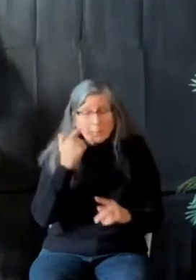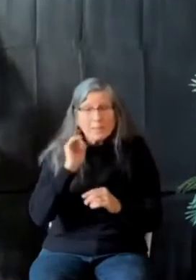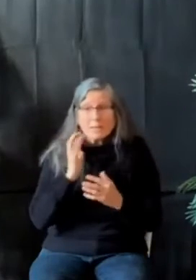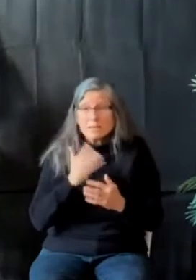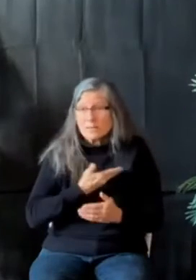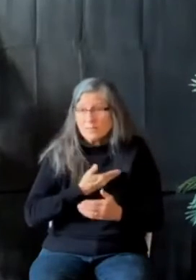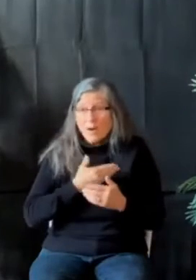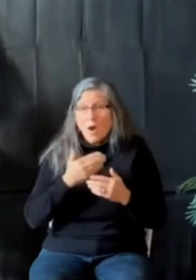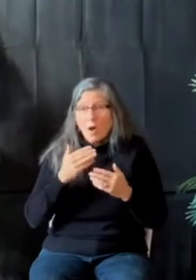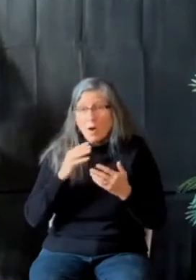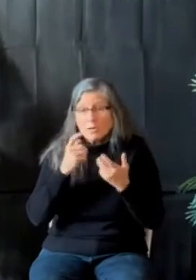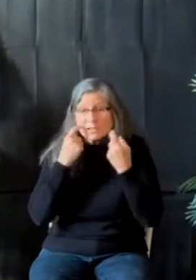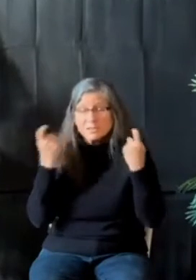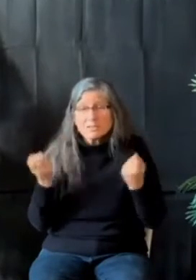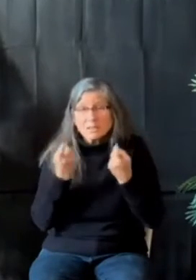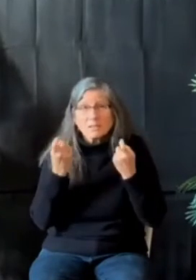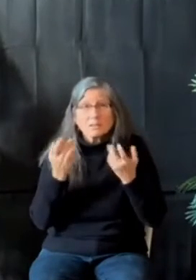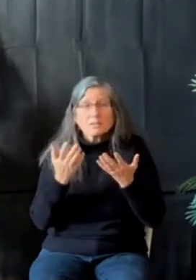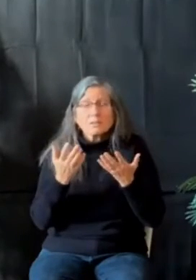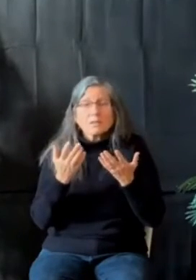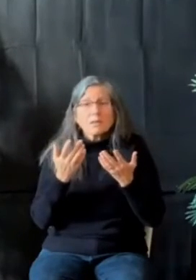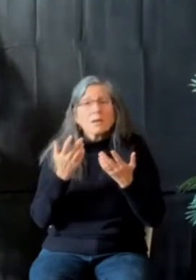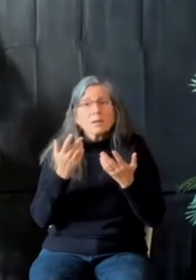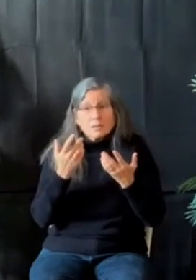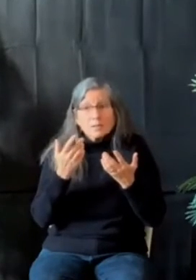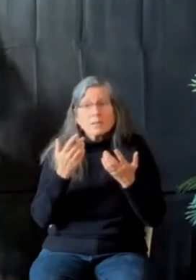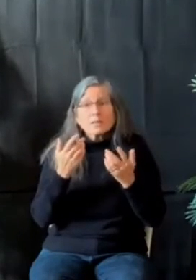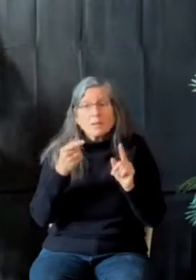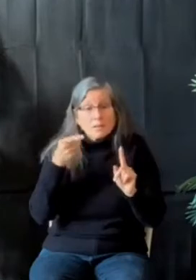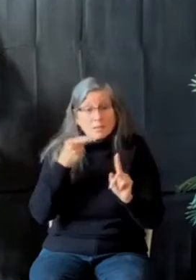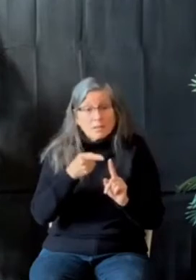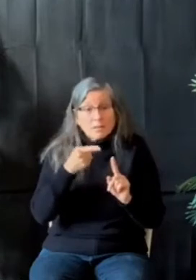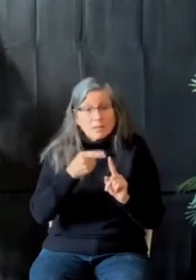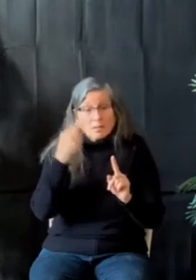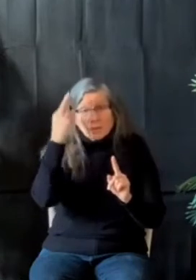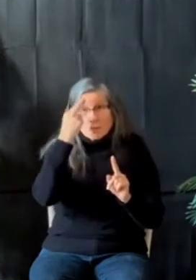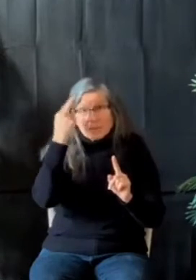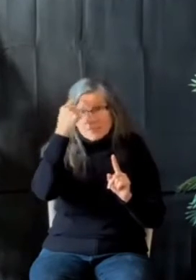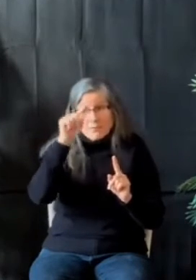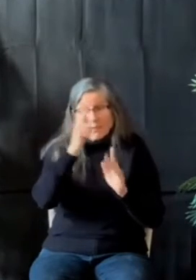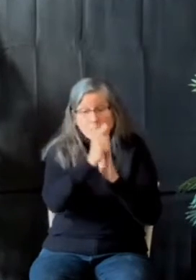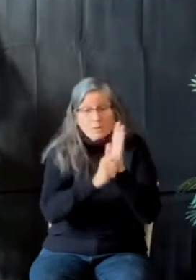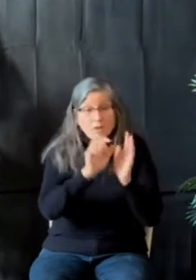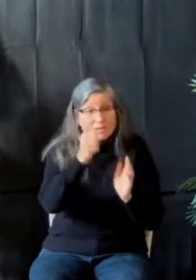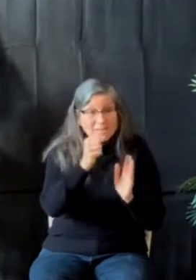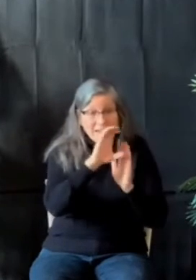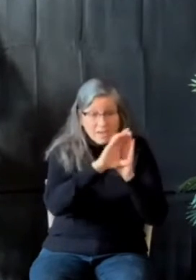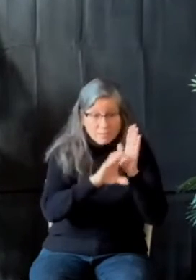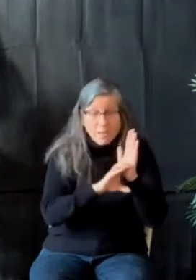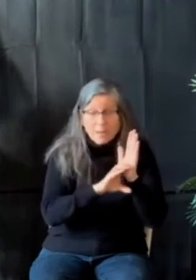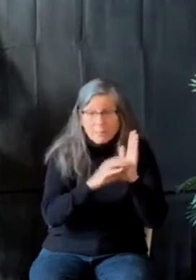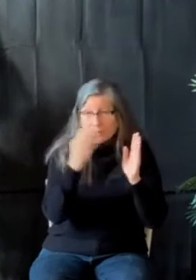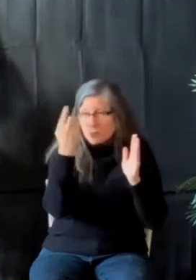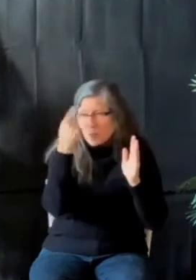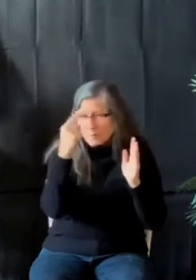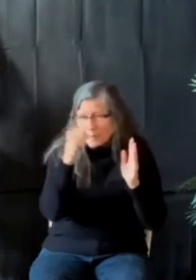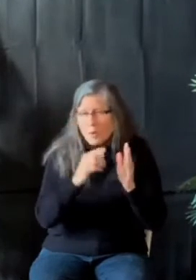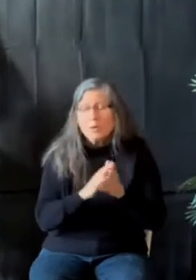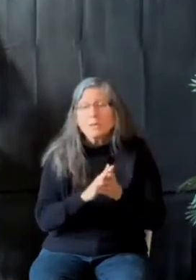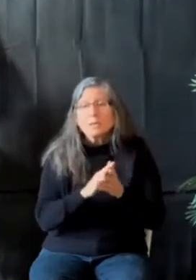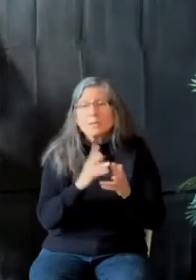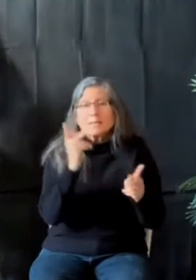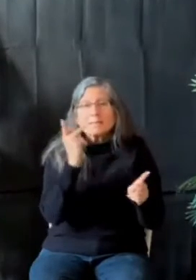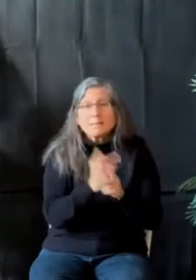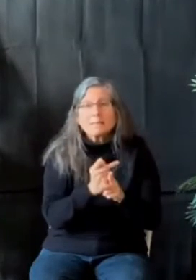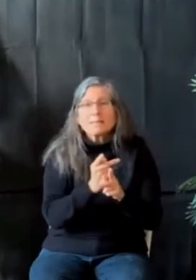law applies to those for whom it was given for its purpose. This is the purpose of the law, the Ten Commandments. This is the purpose. Was to